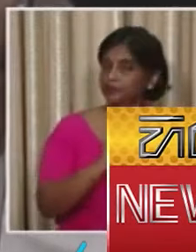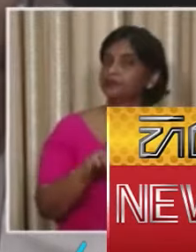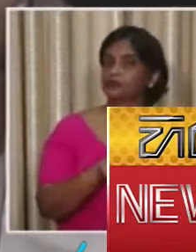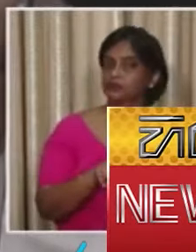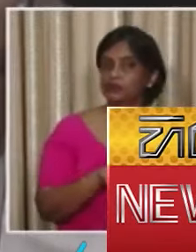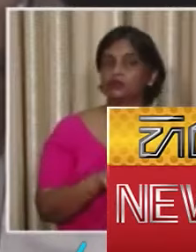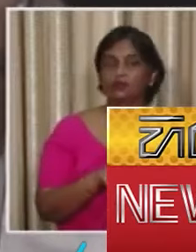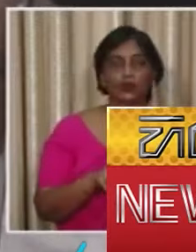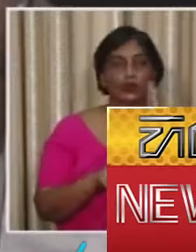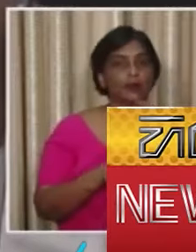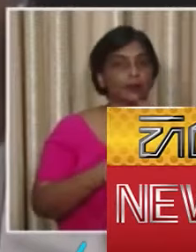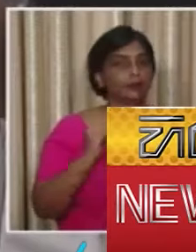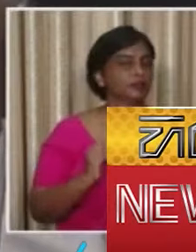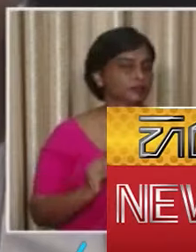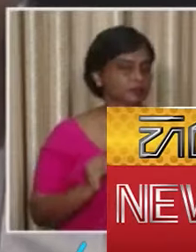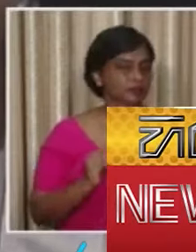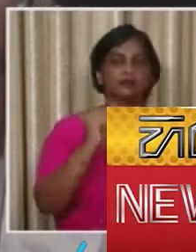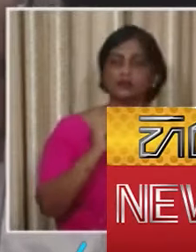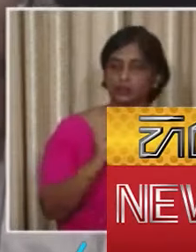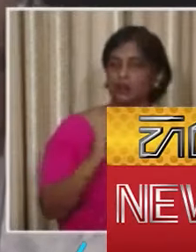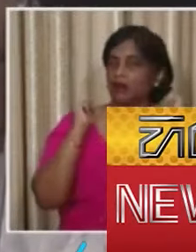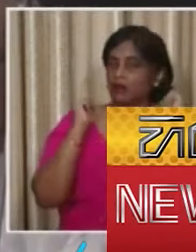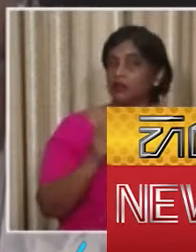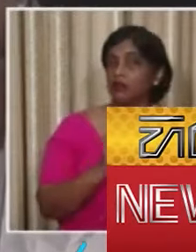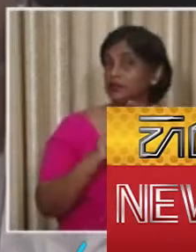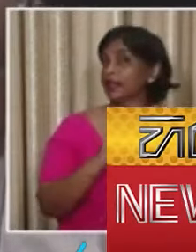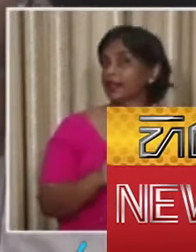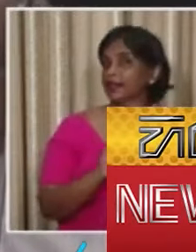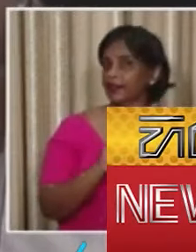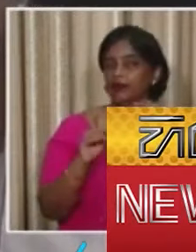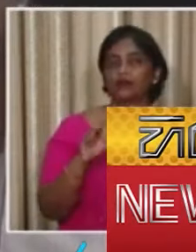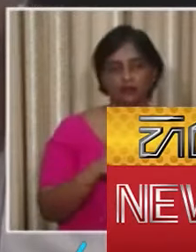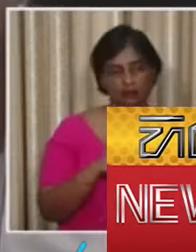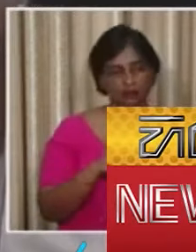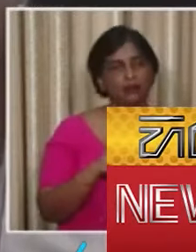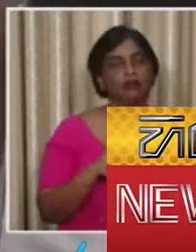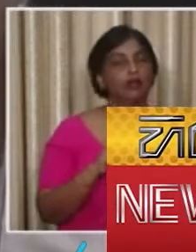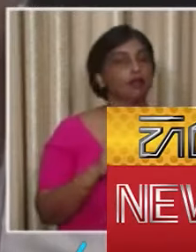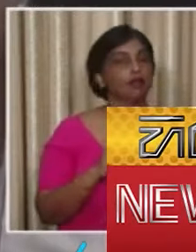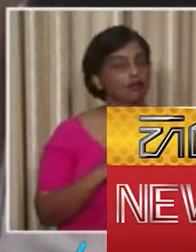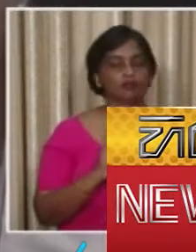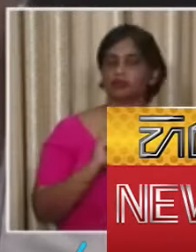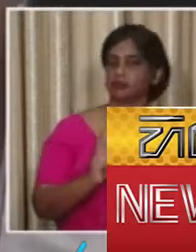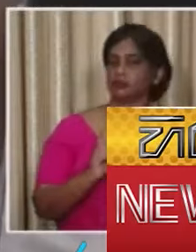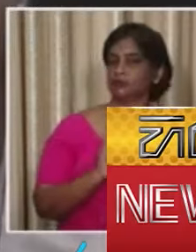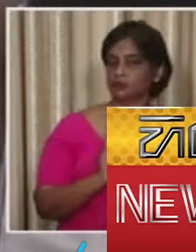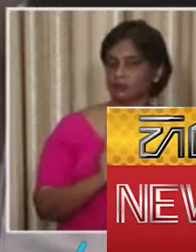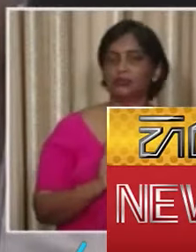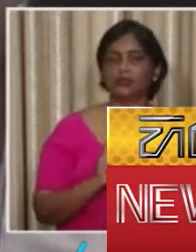the macroeconomic targets that will enable continued economic stability and sustainable,